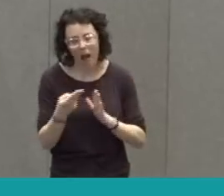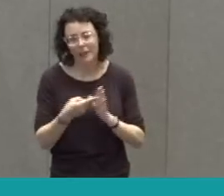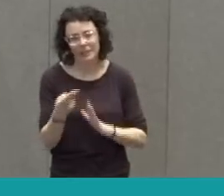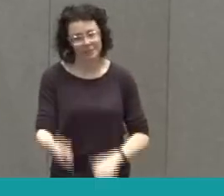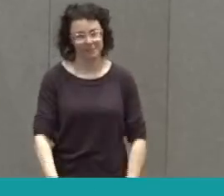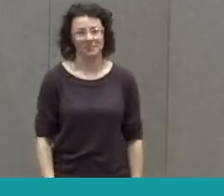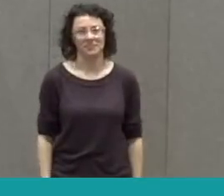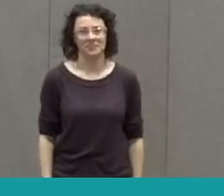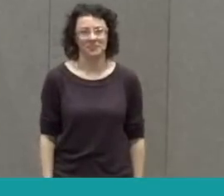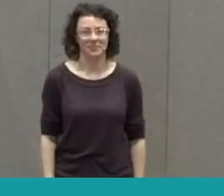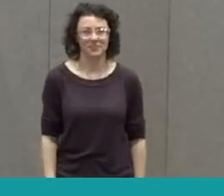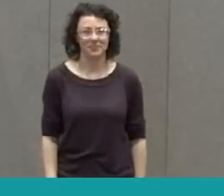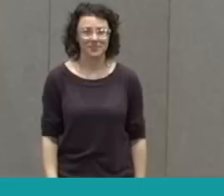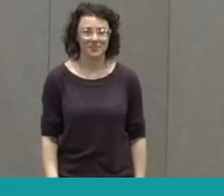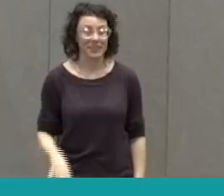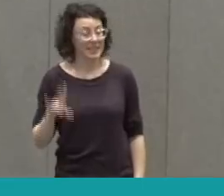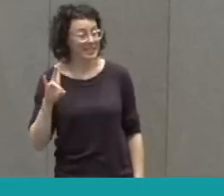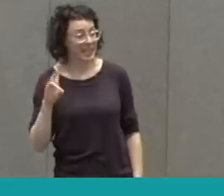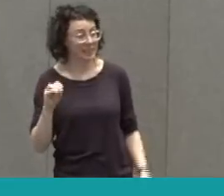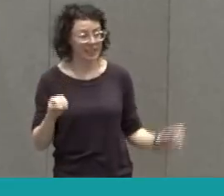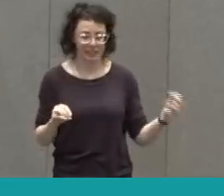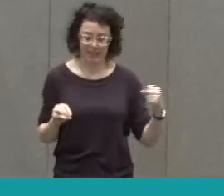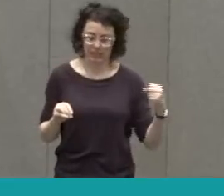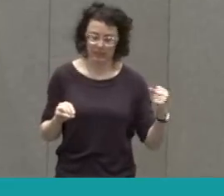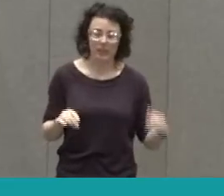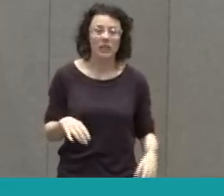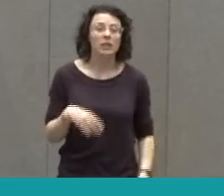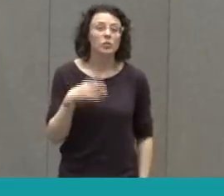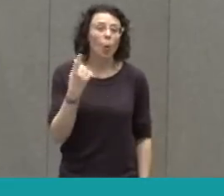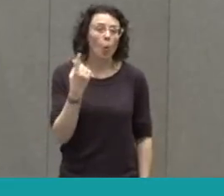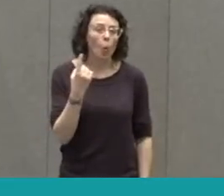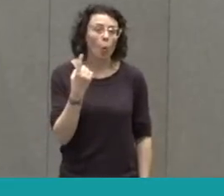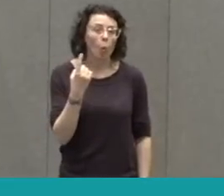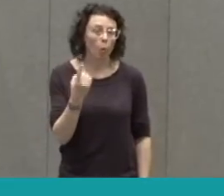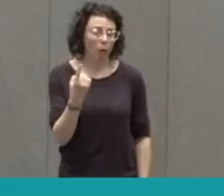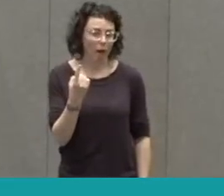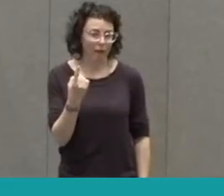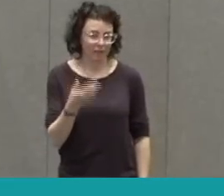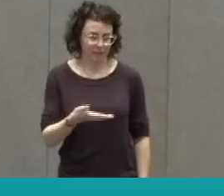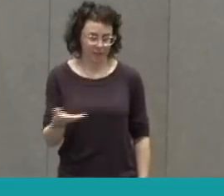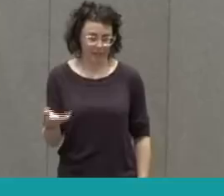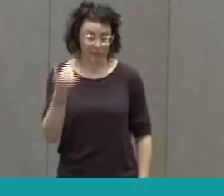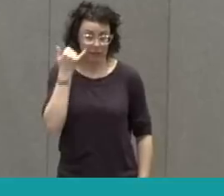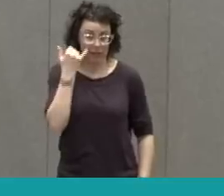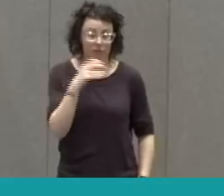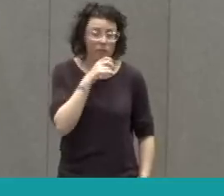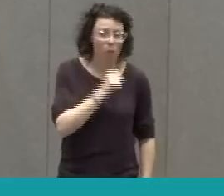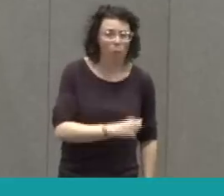70. Yes. So one thing with this is if you have an older sibling,